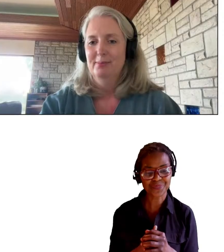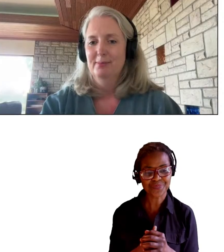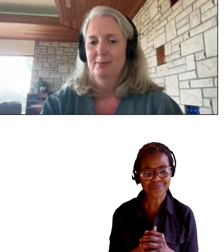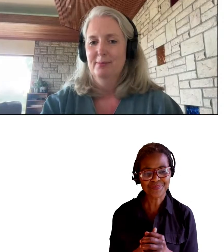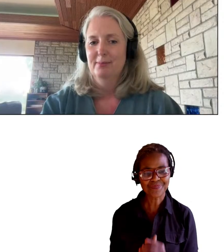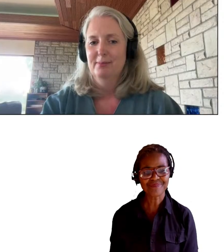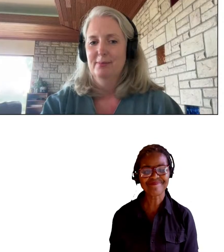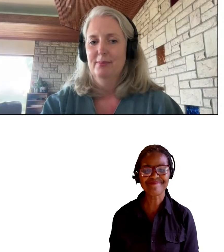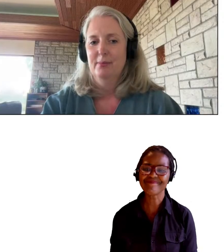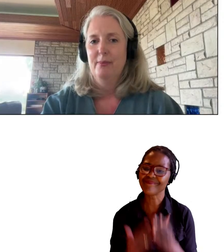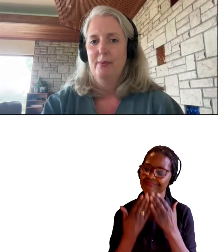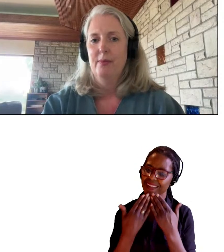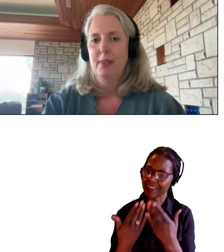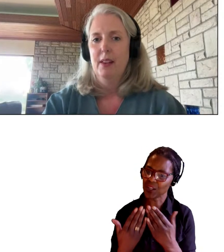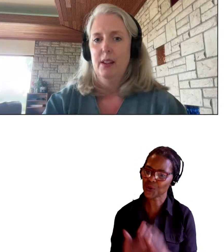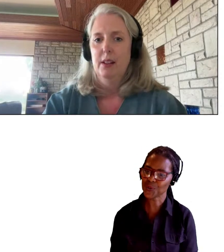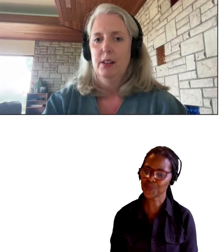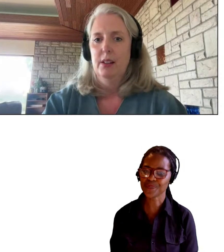Thank you.